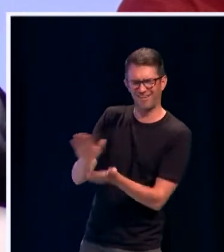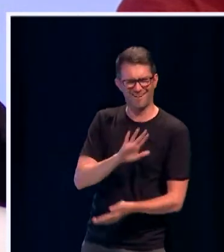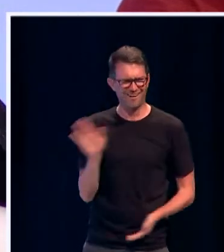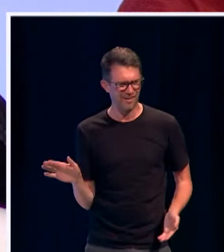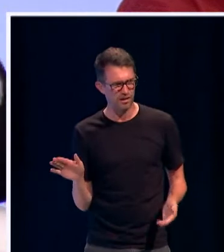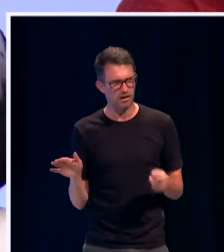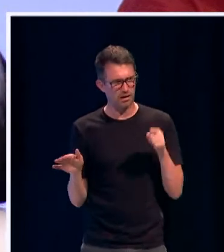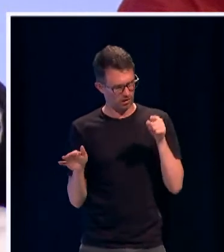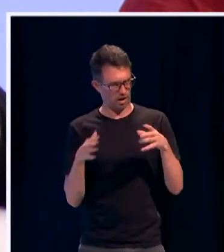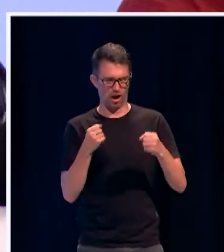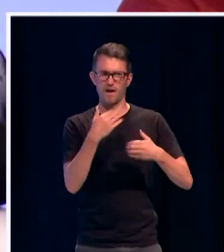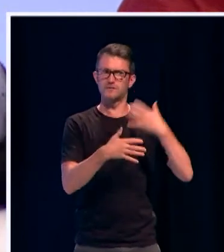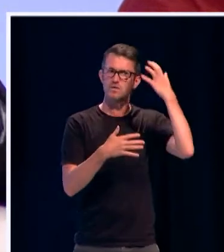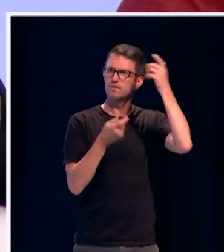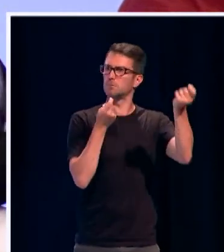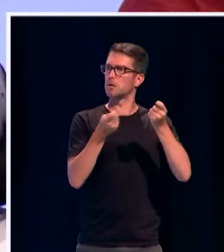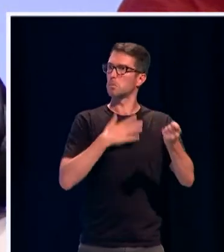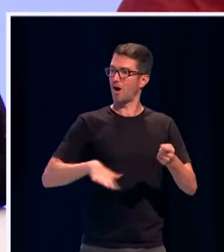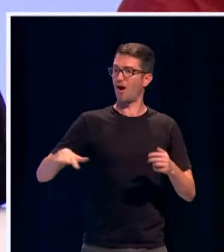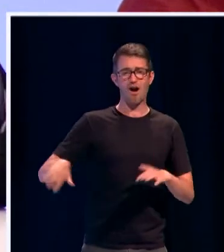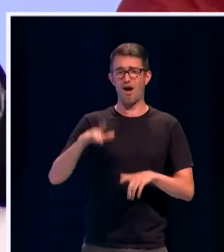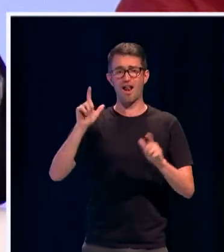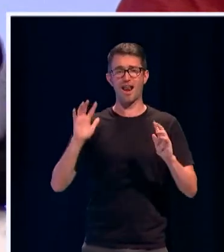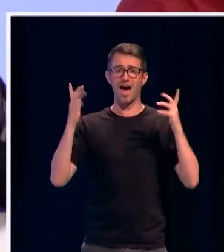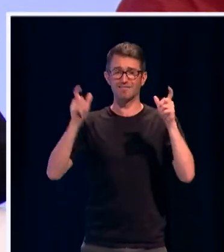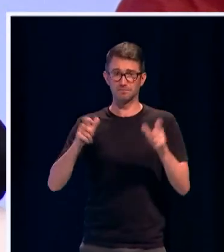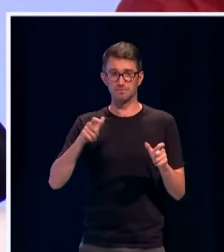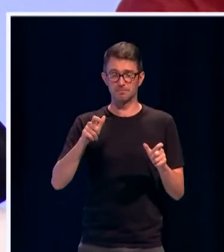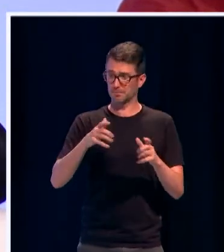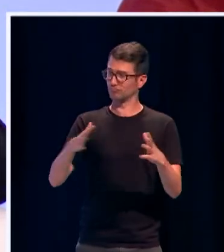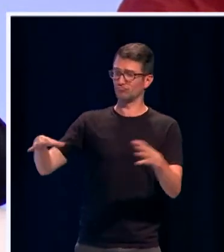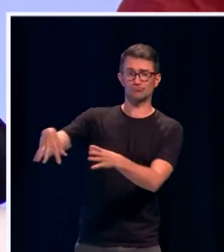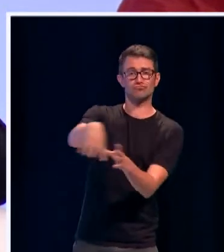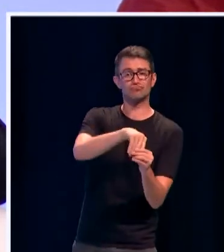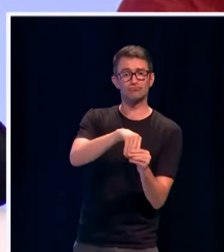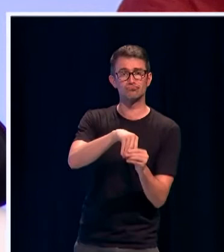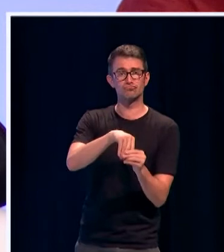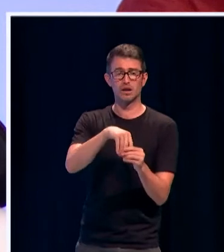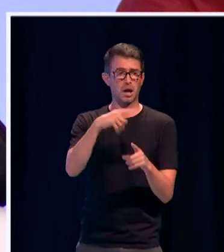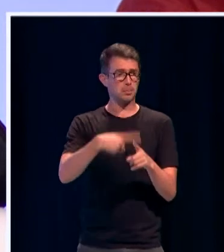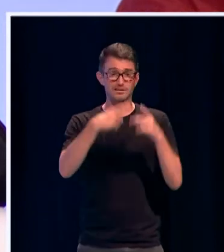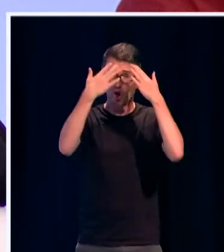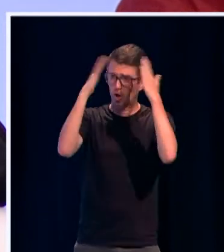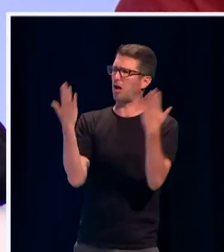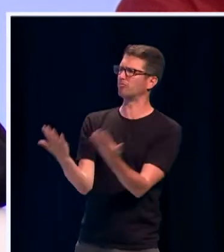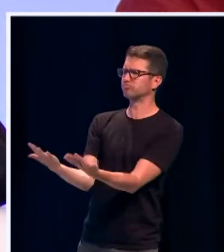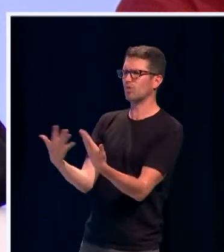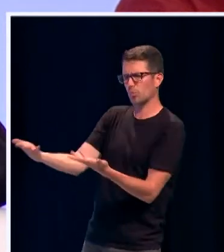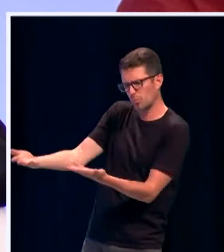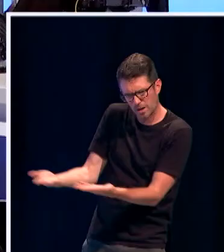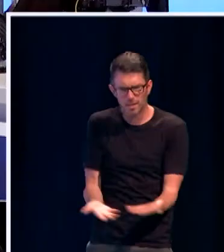mind is put from both sides. And this can bring us forward.